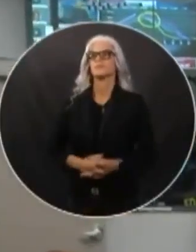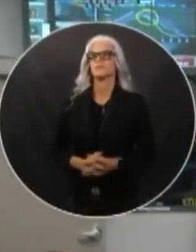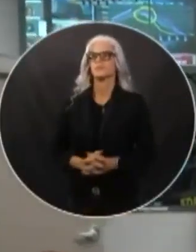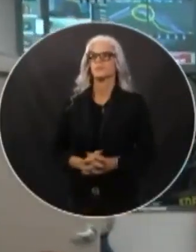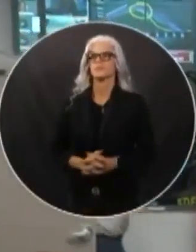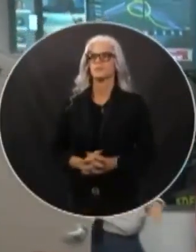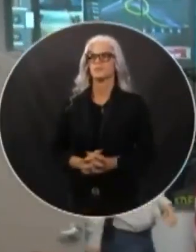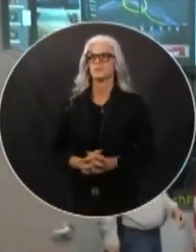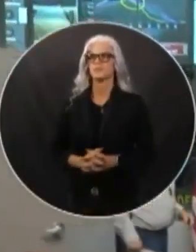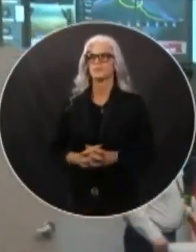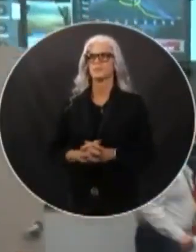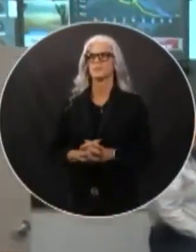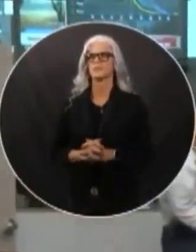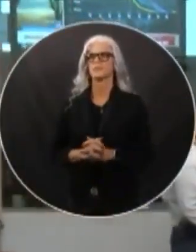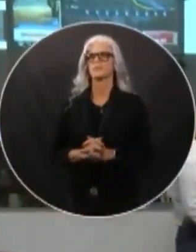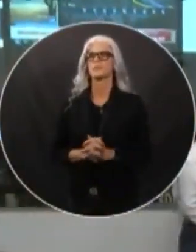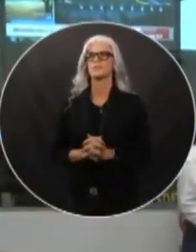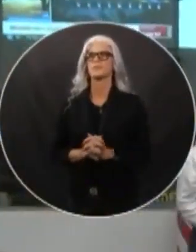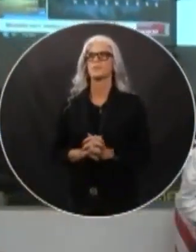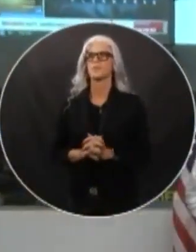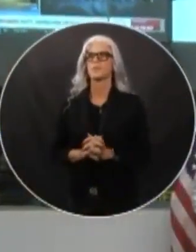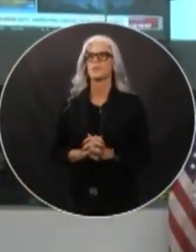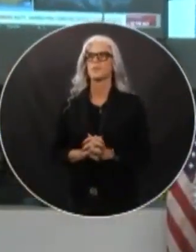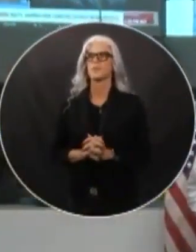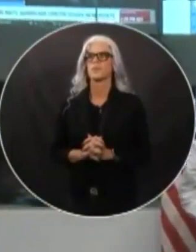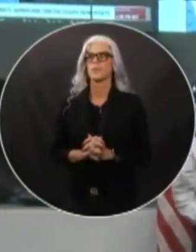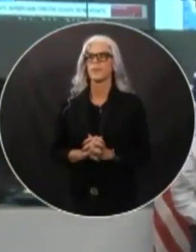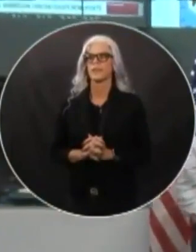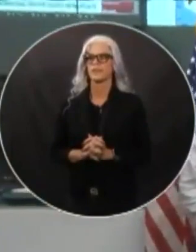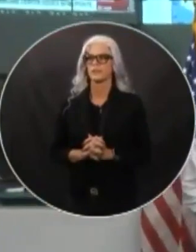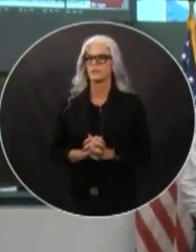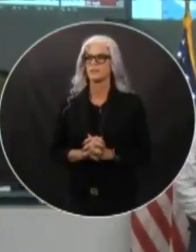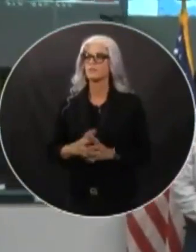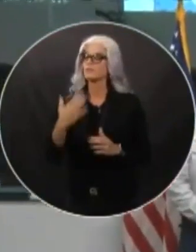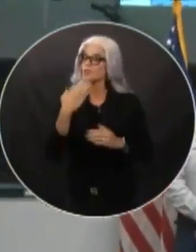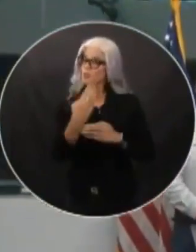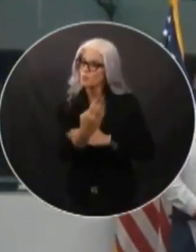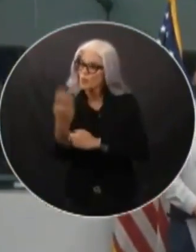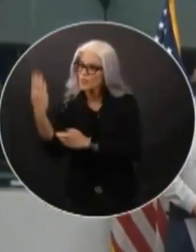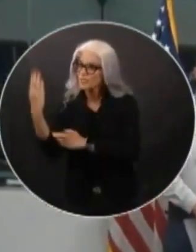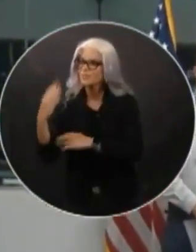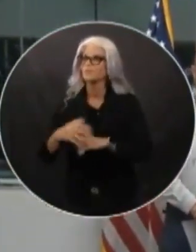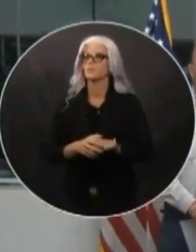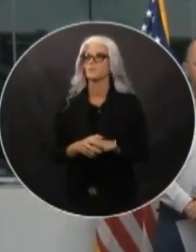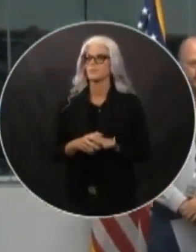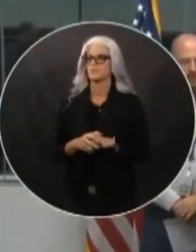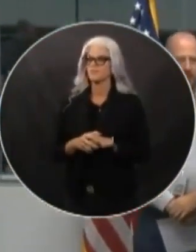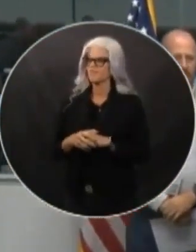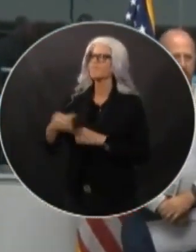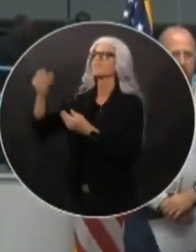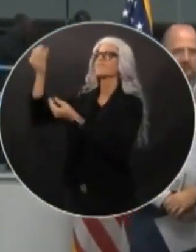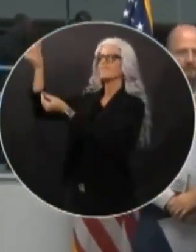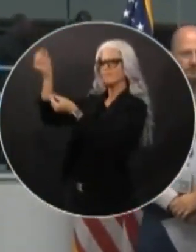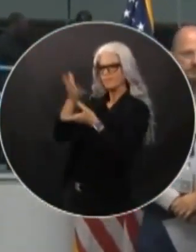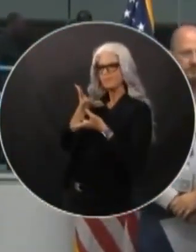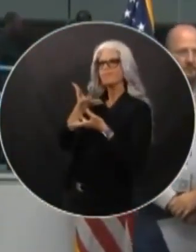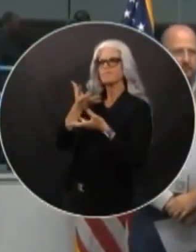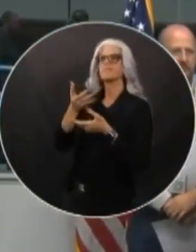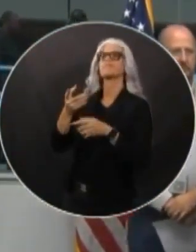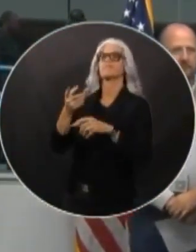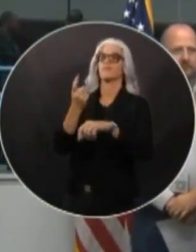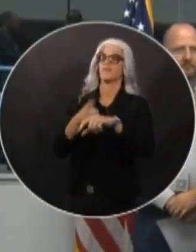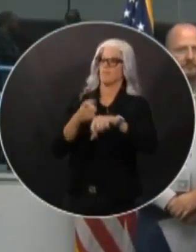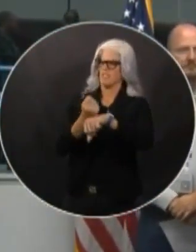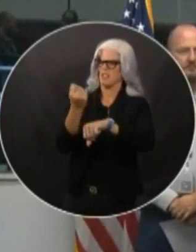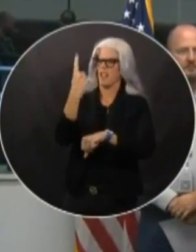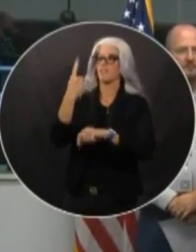ago, the governor did discuss that the Florida National Guard has activated 5,000 guardsmen to help in affected areas, as